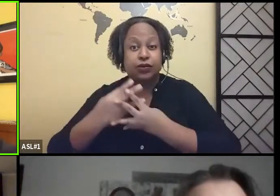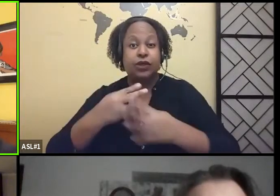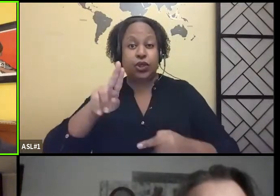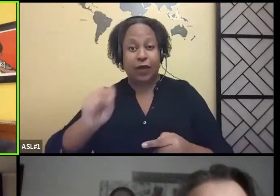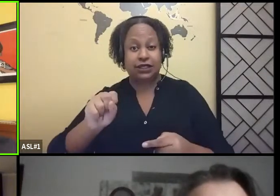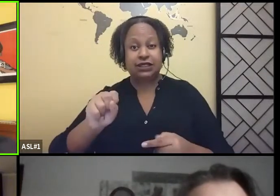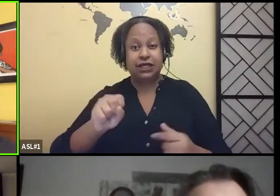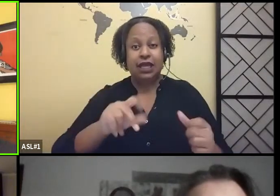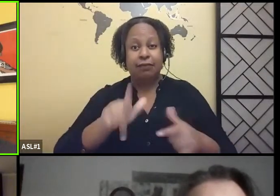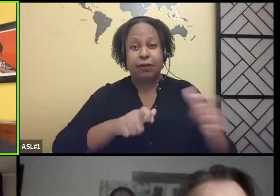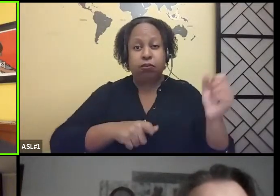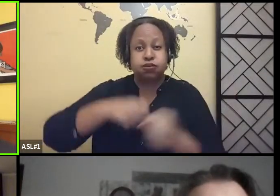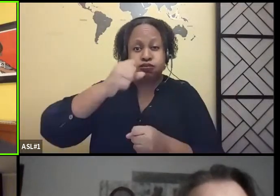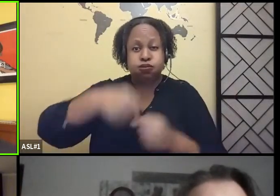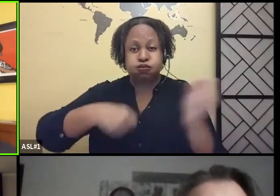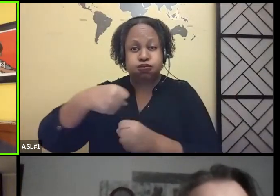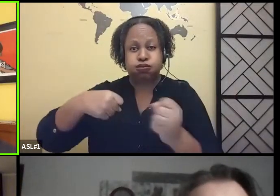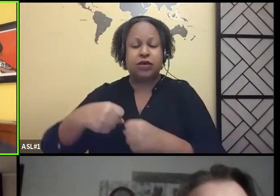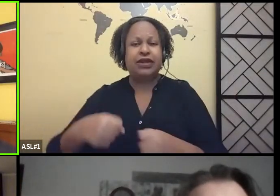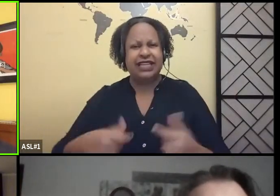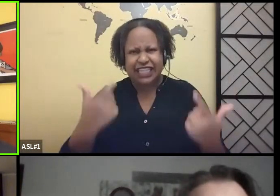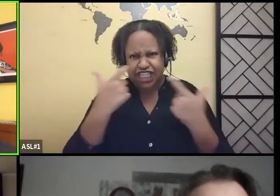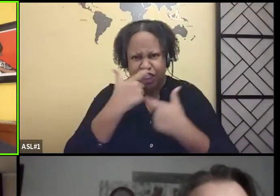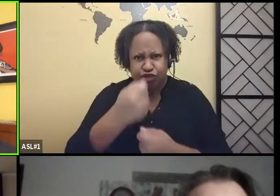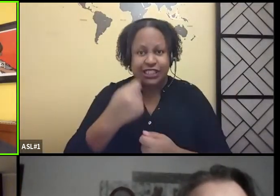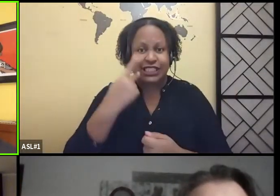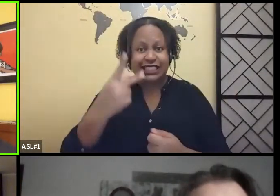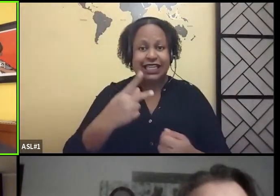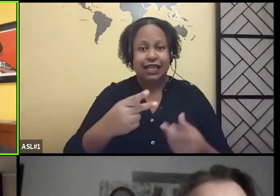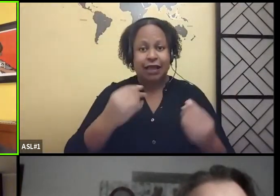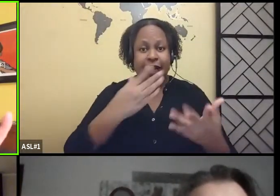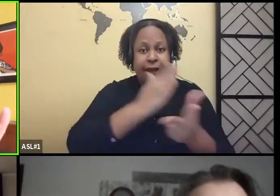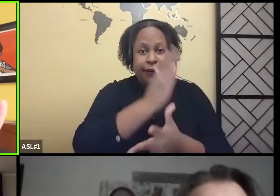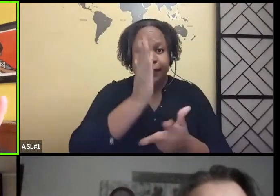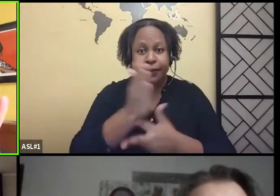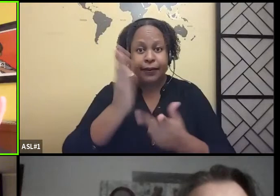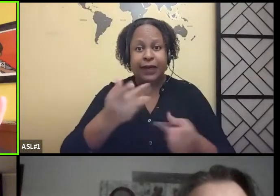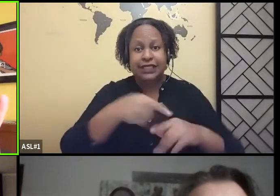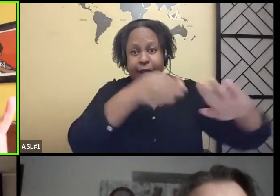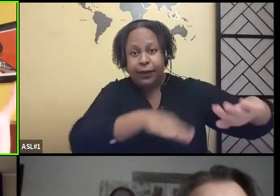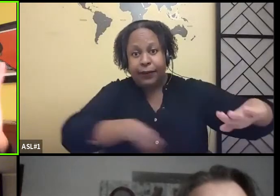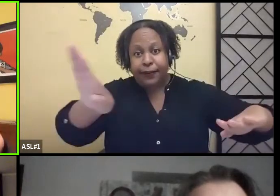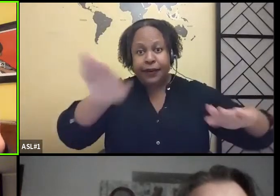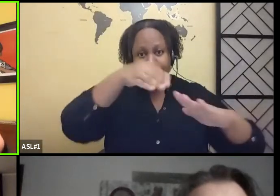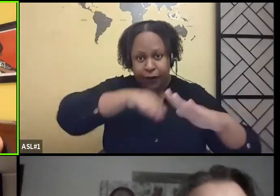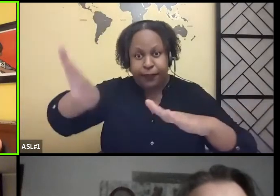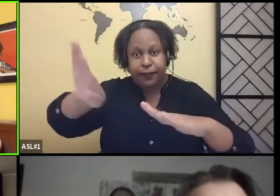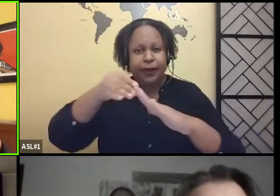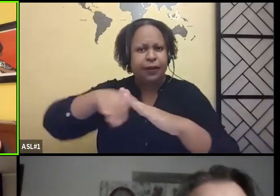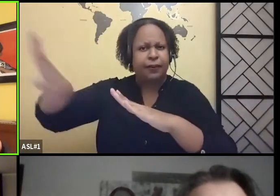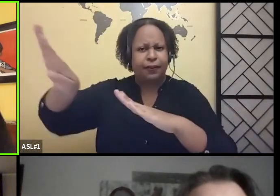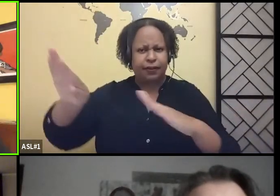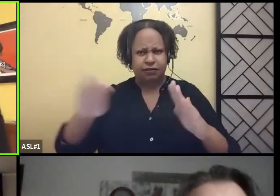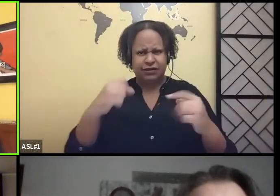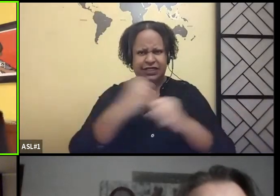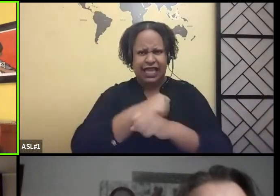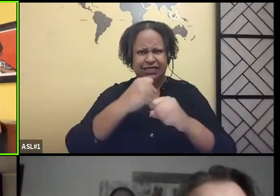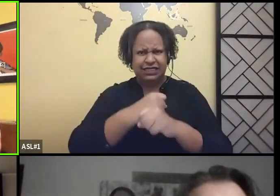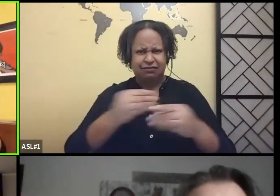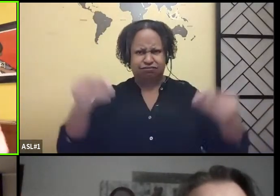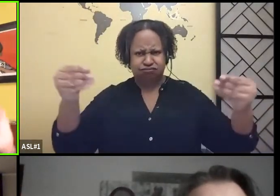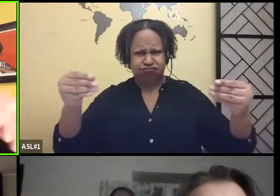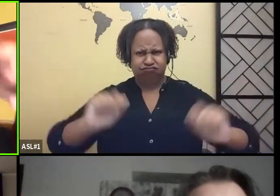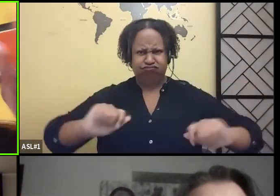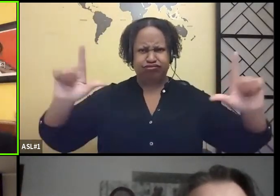things that have the exact same curve. And one of the questions that I ask myself is, and I'd love to see